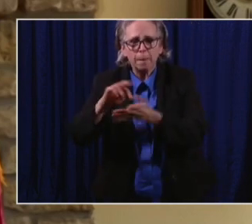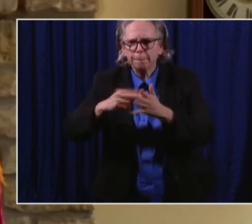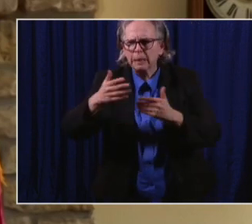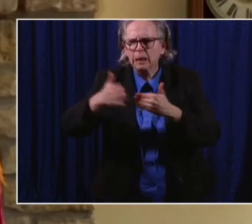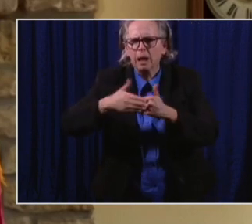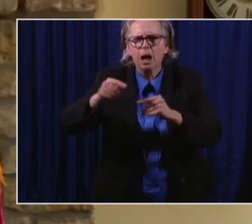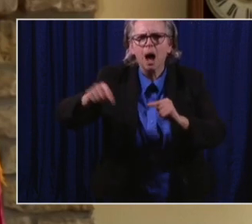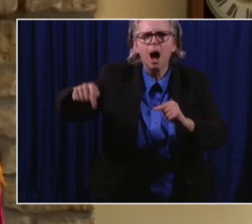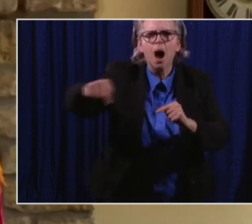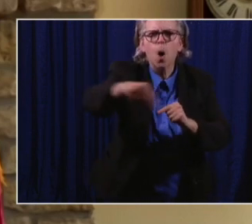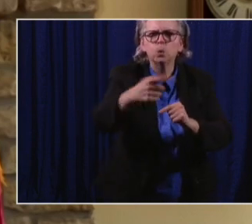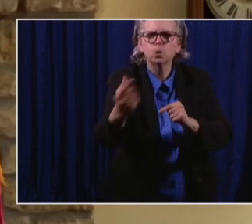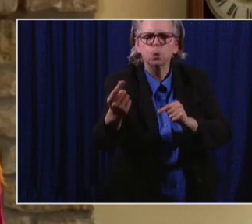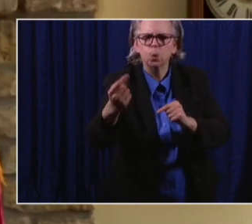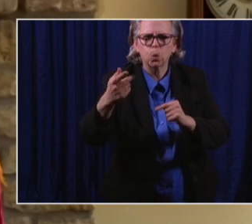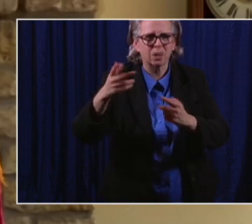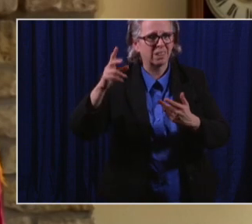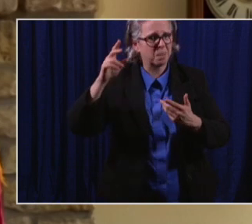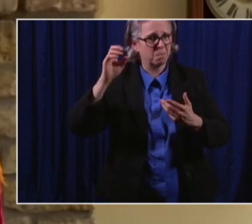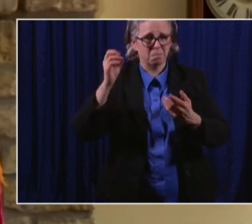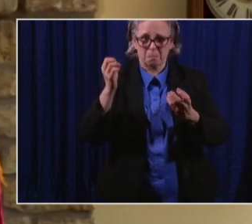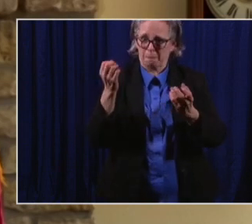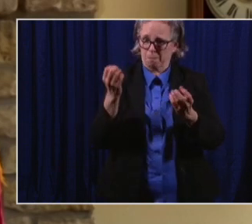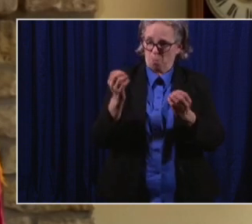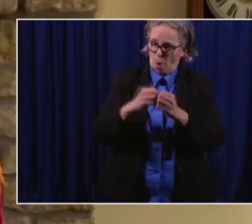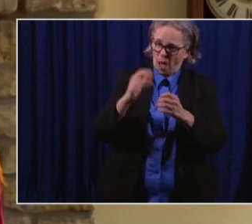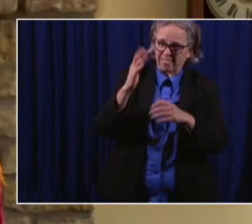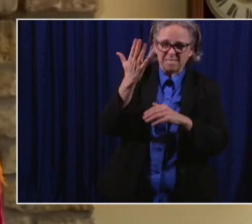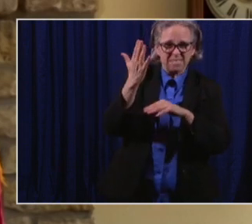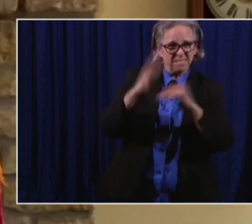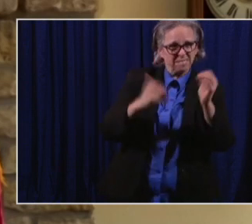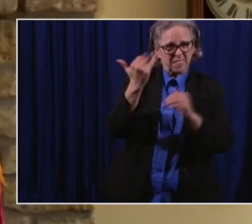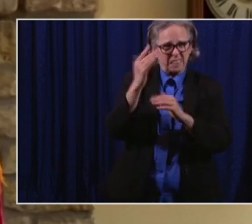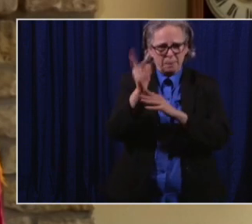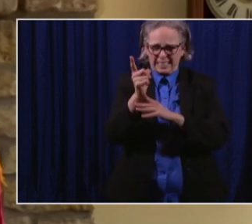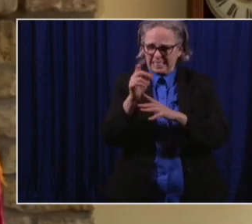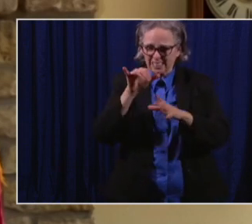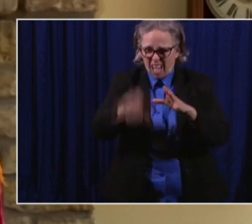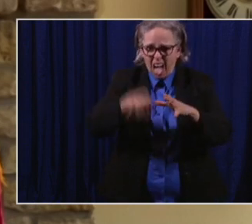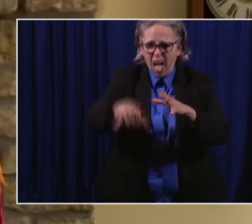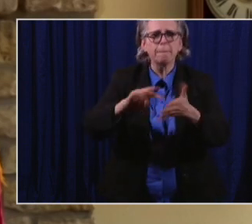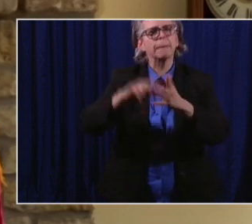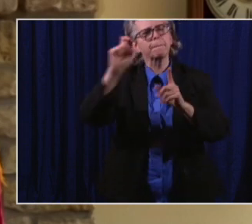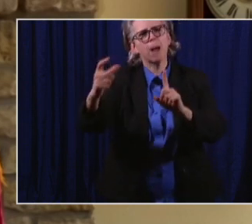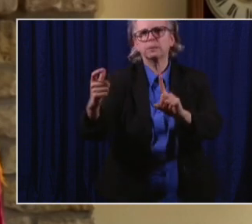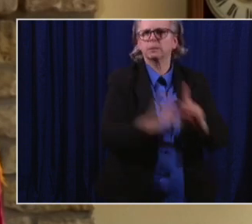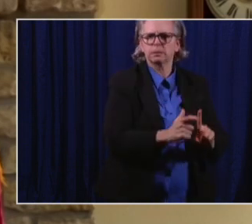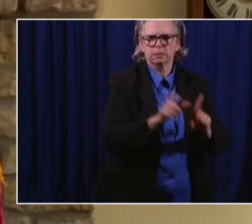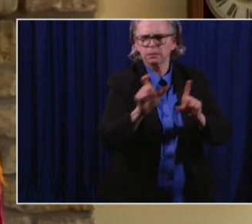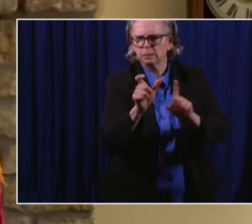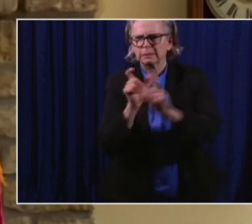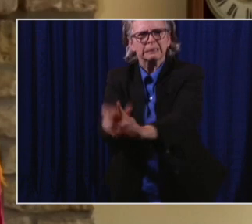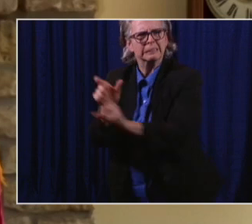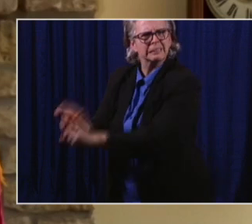for more than 15 minutes, you end up being quarantined. So we've really been looking at